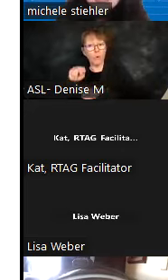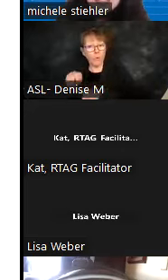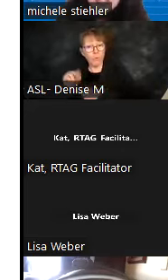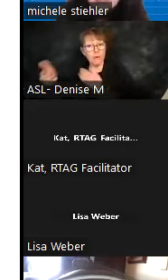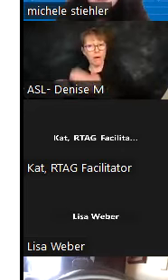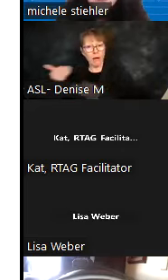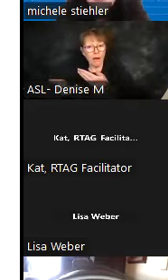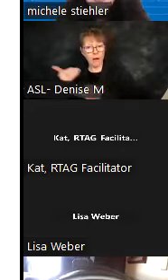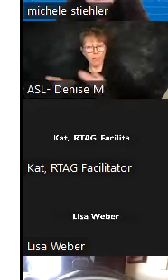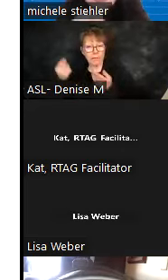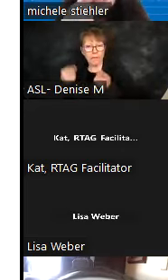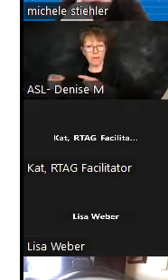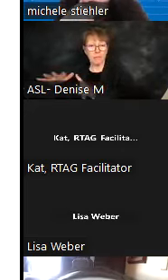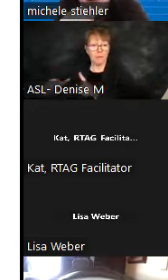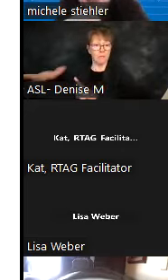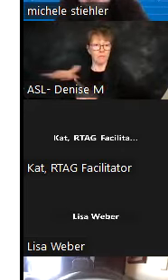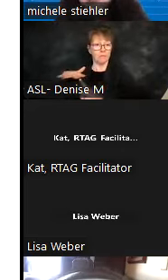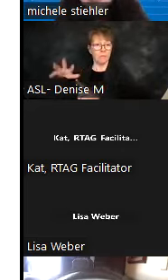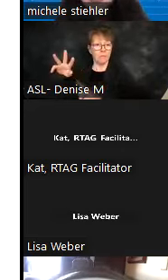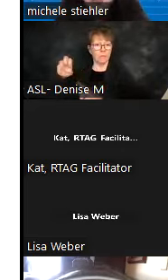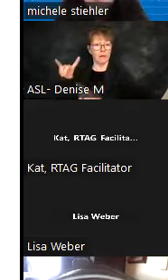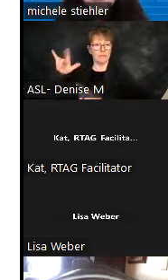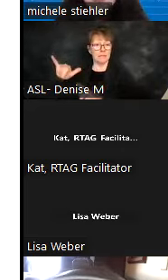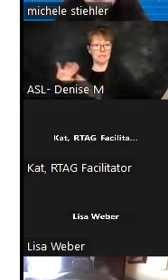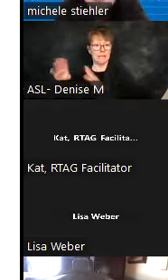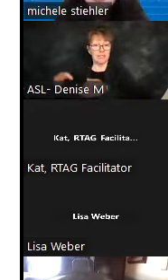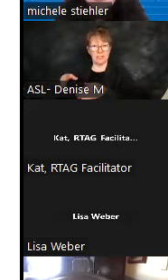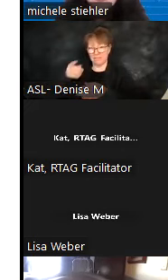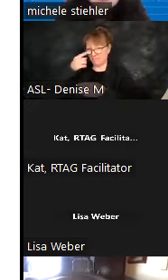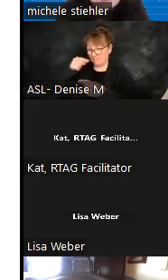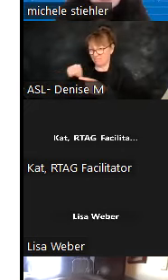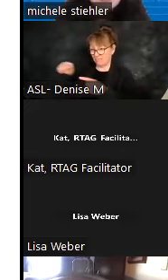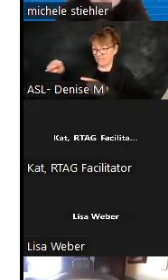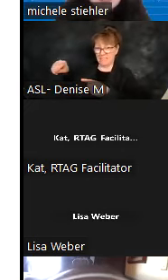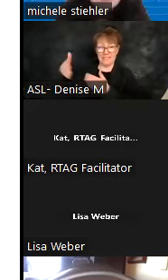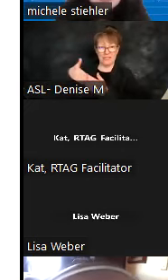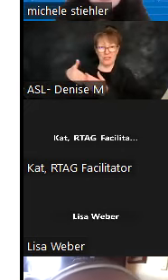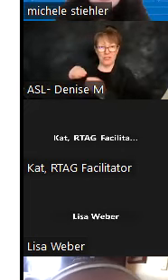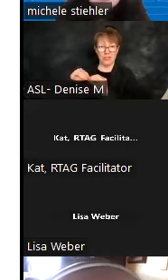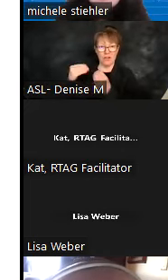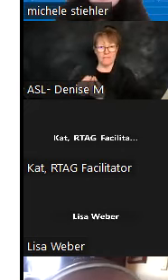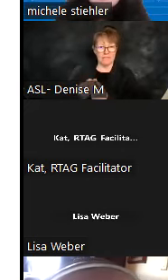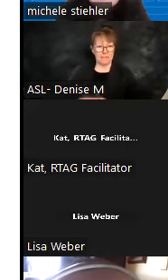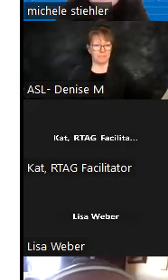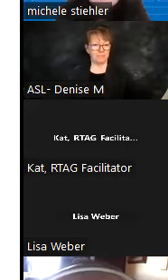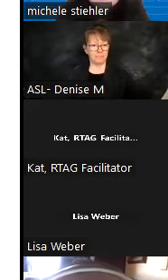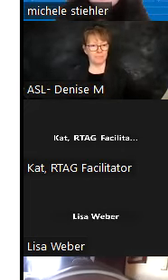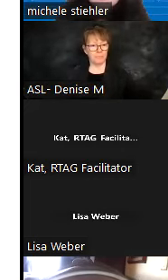Wellesley Station, which is in walking distance to their offices. Next slide, please.